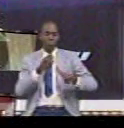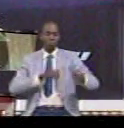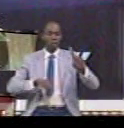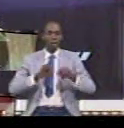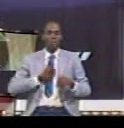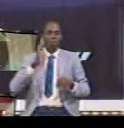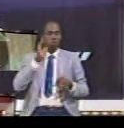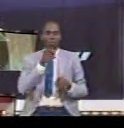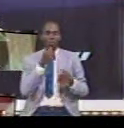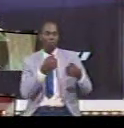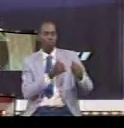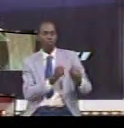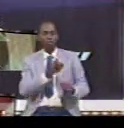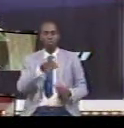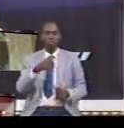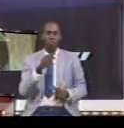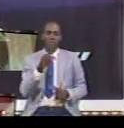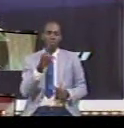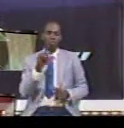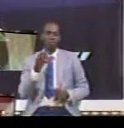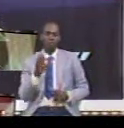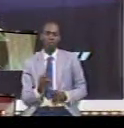Iscariot.